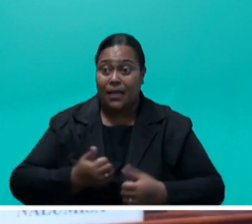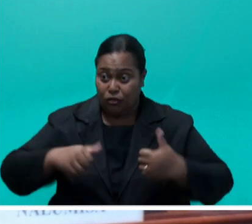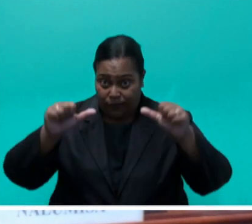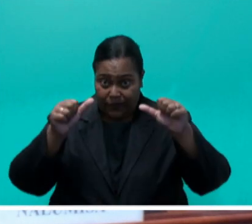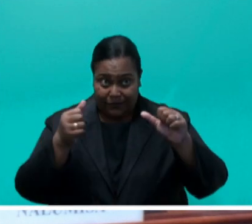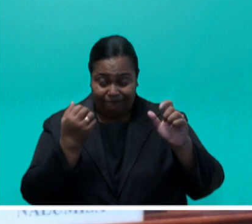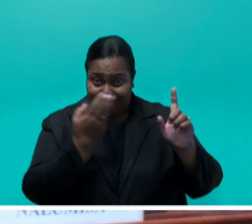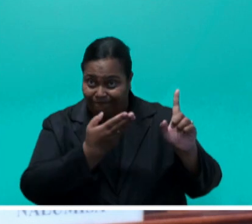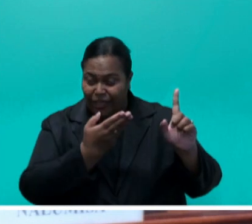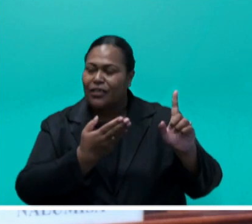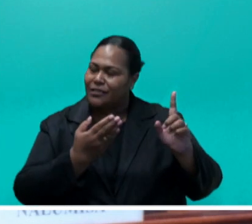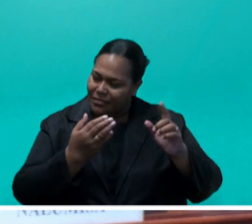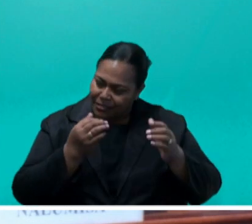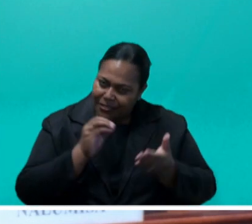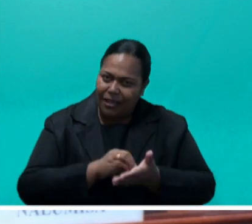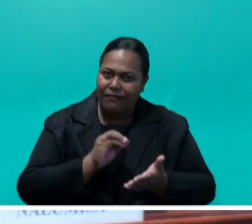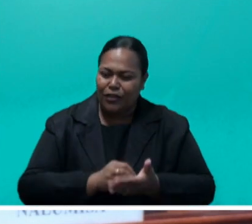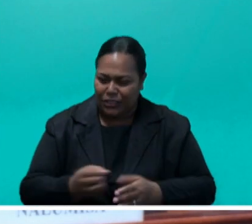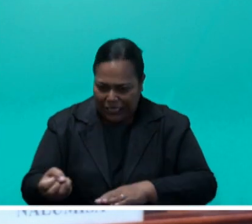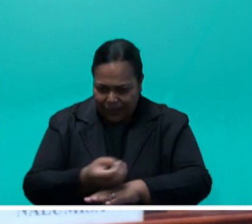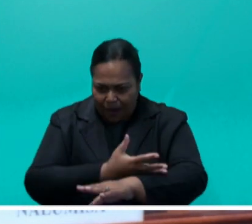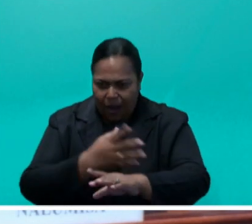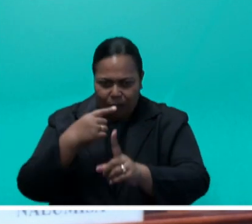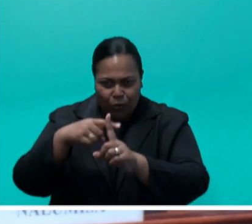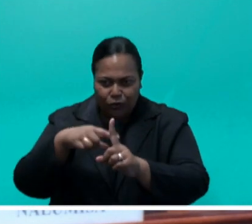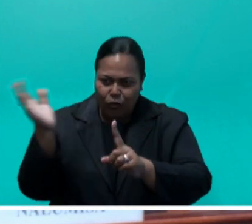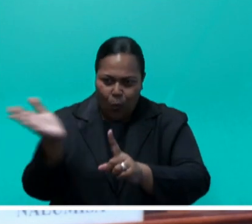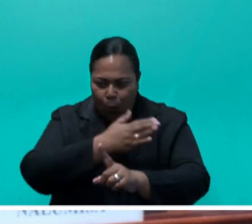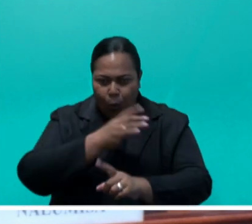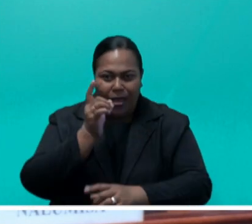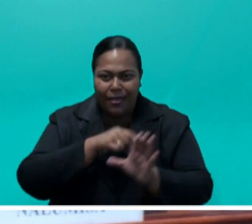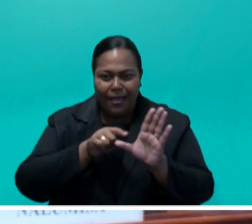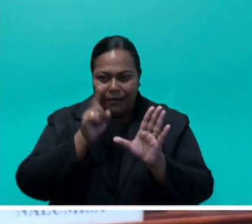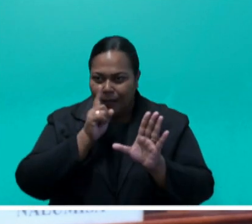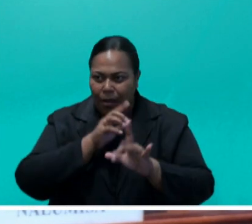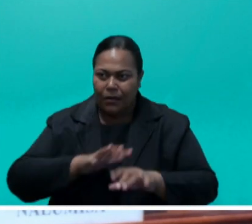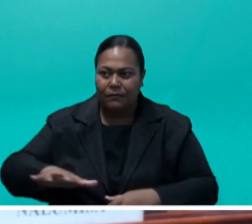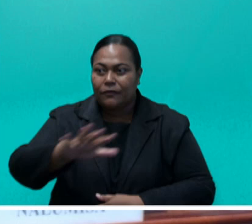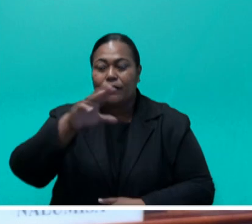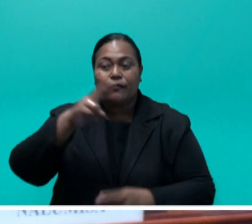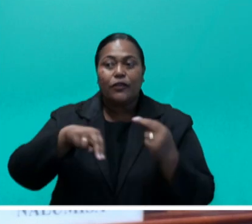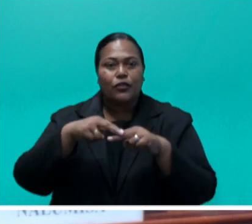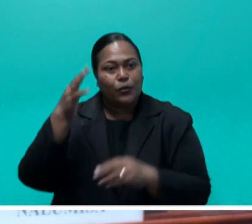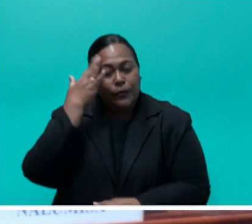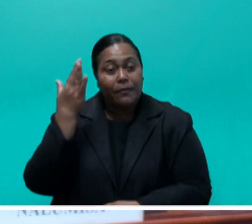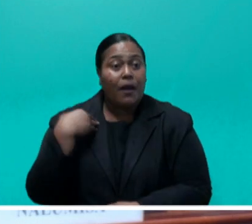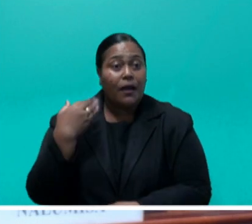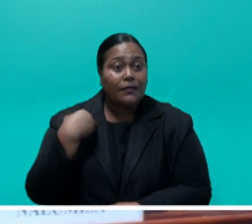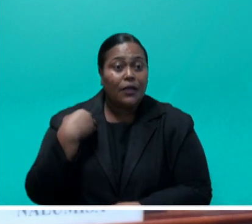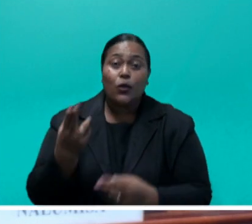of inspiration to all young people across our nation, reminding them that